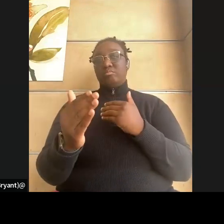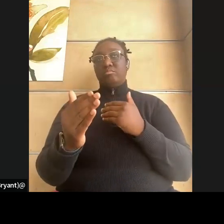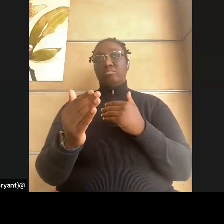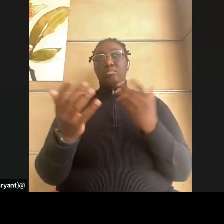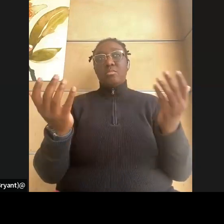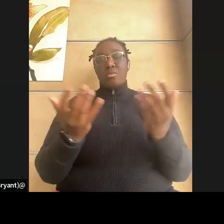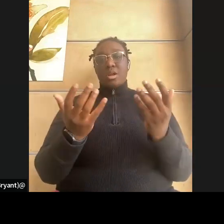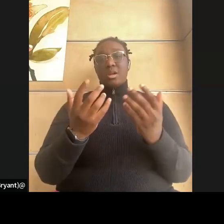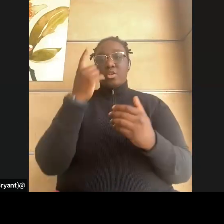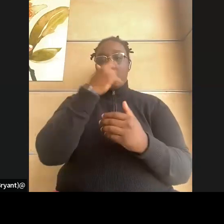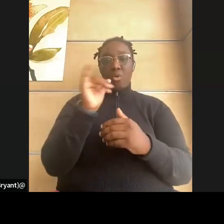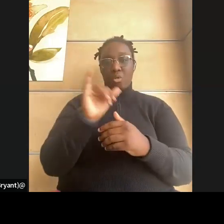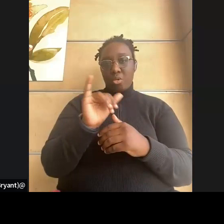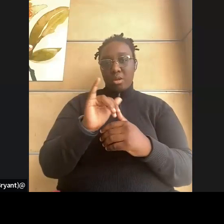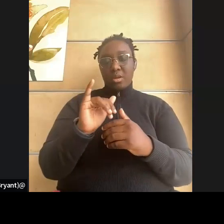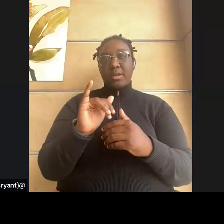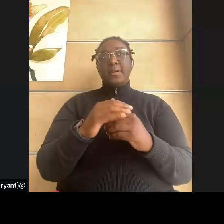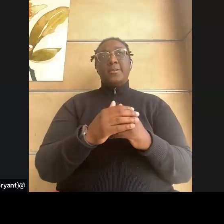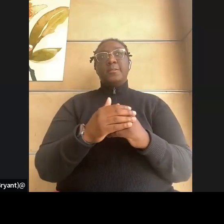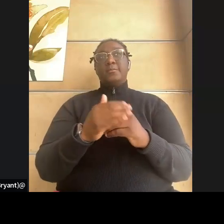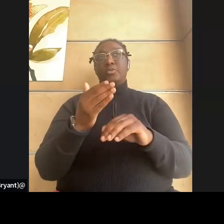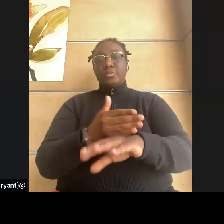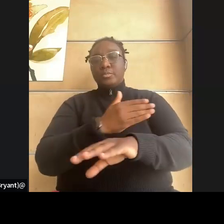far as improving digital equity and